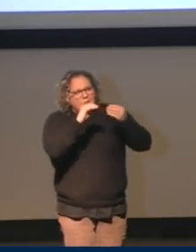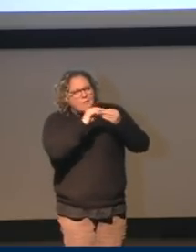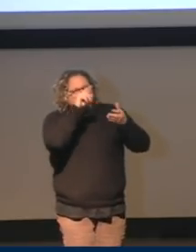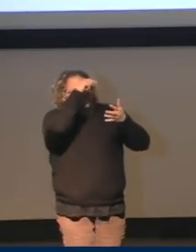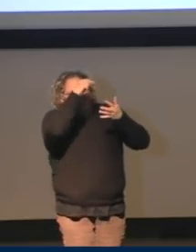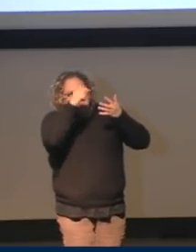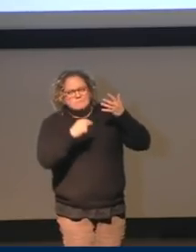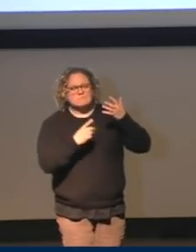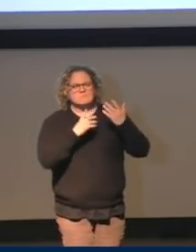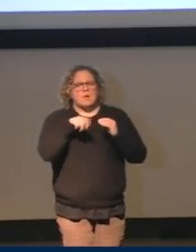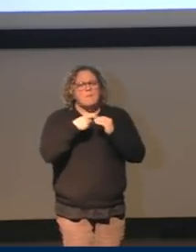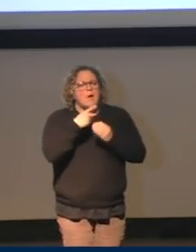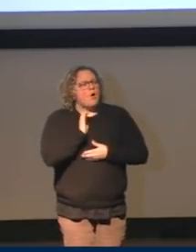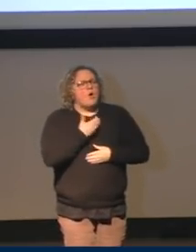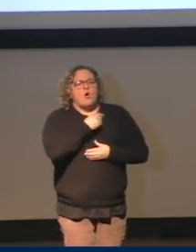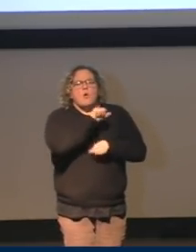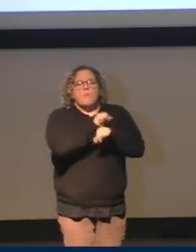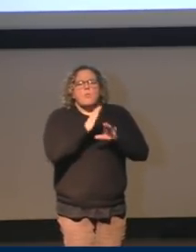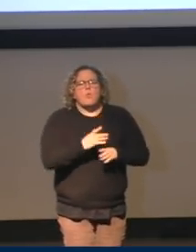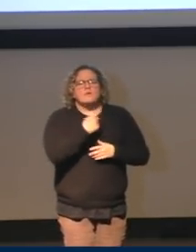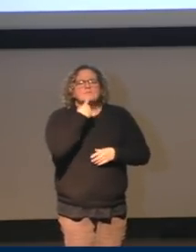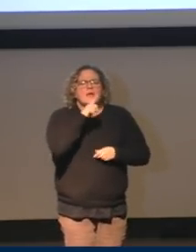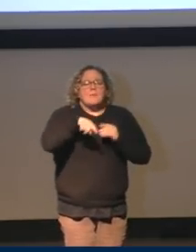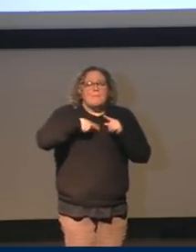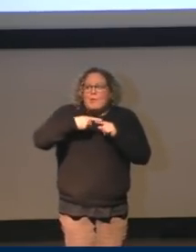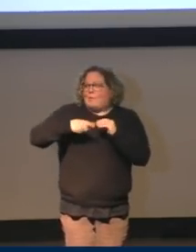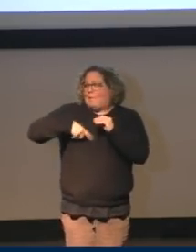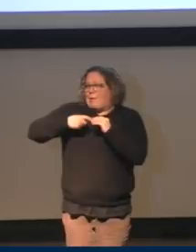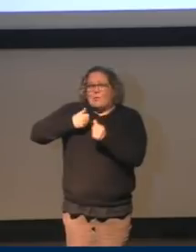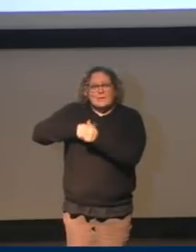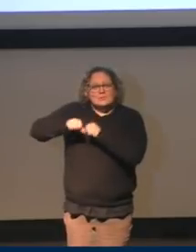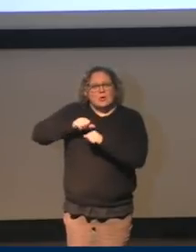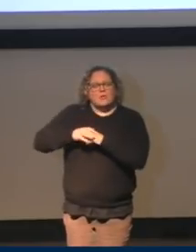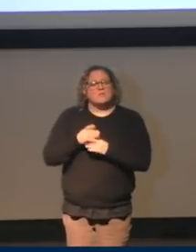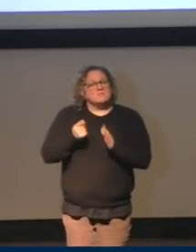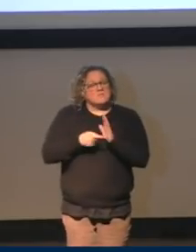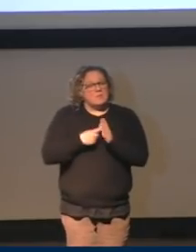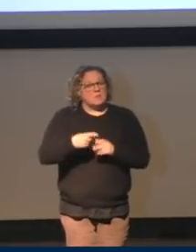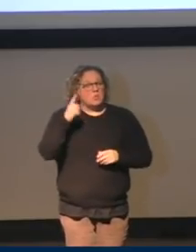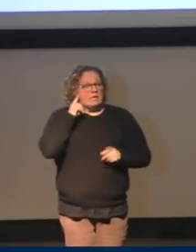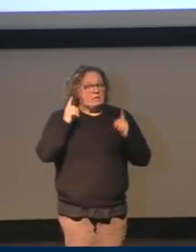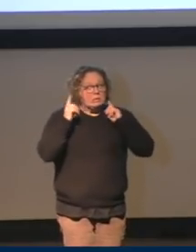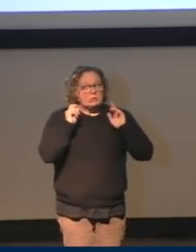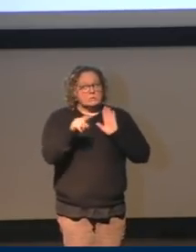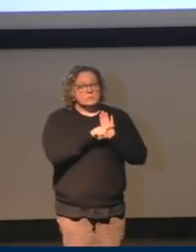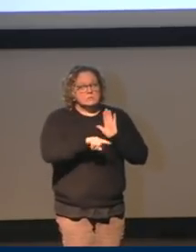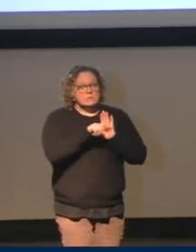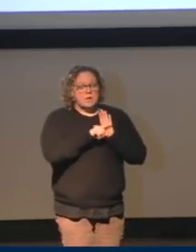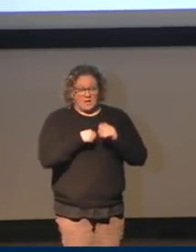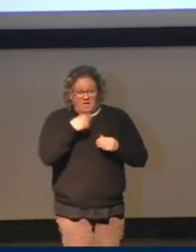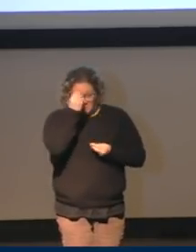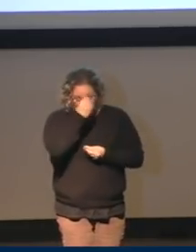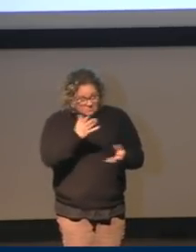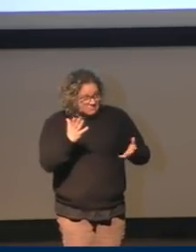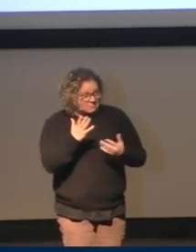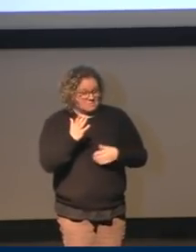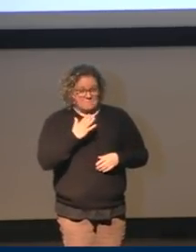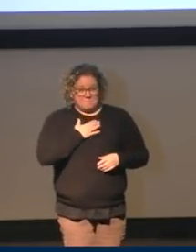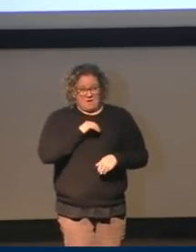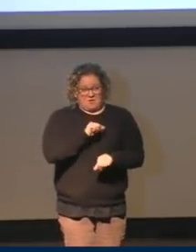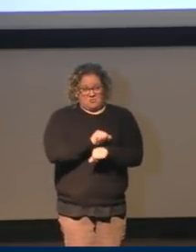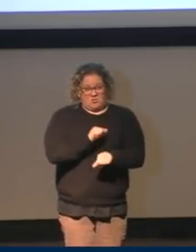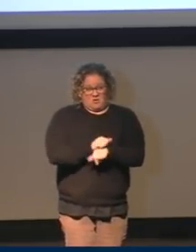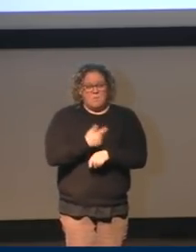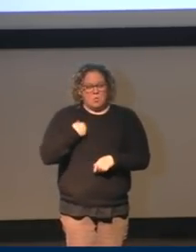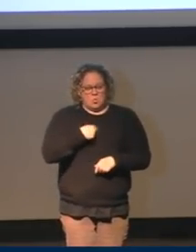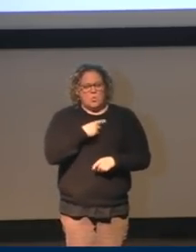employees say about each other. Oftentimes we hear negative things, and I have to tell you, being in the job I'm in,